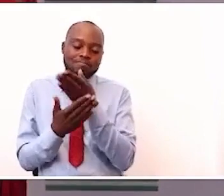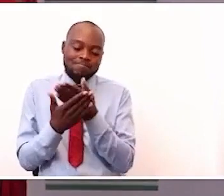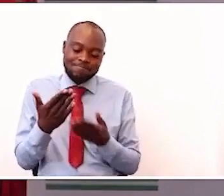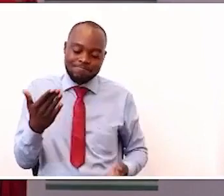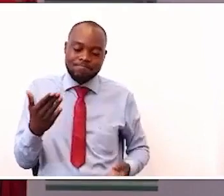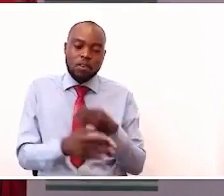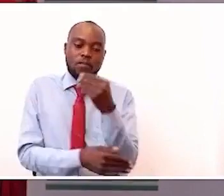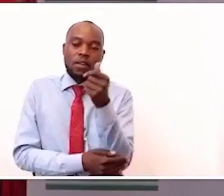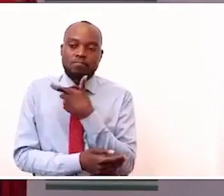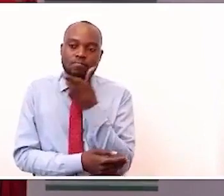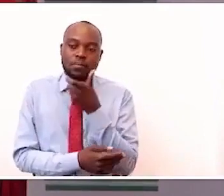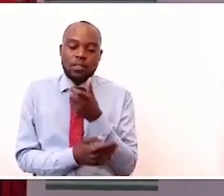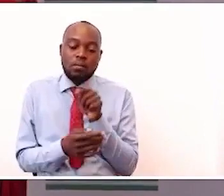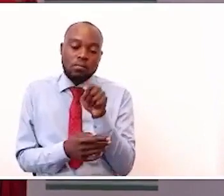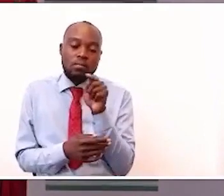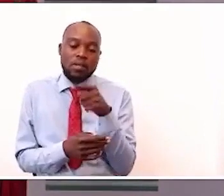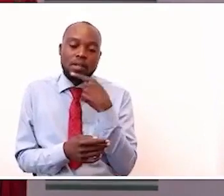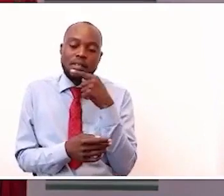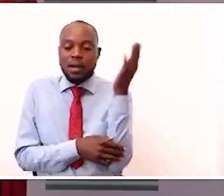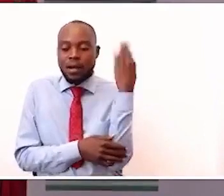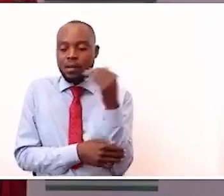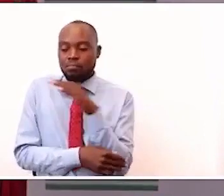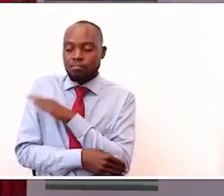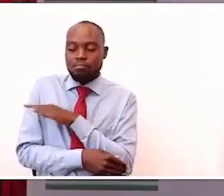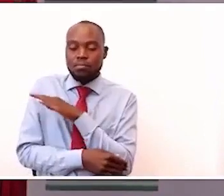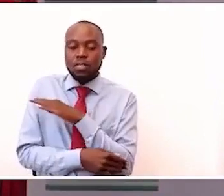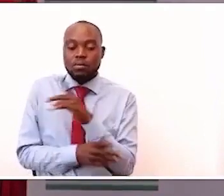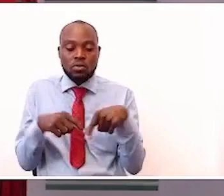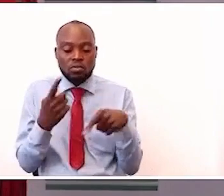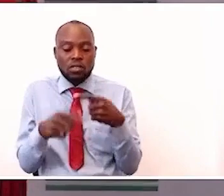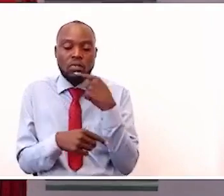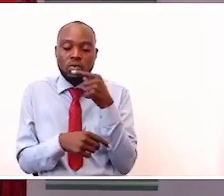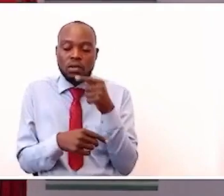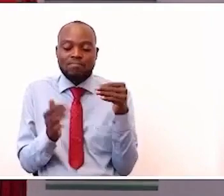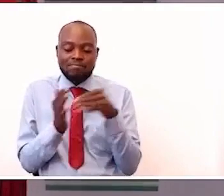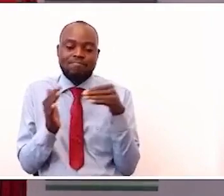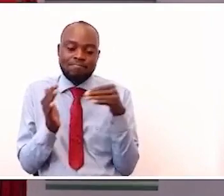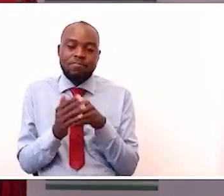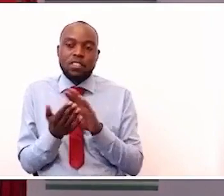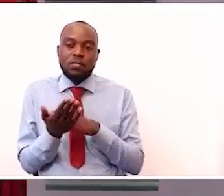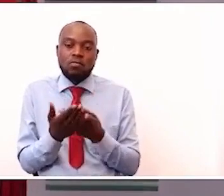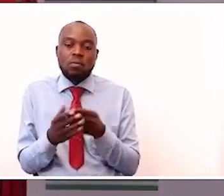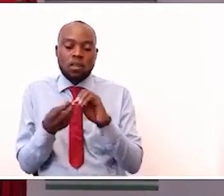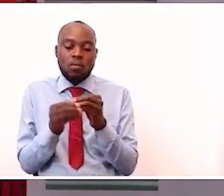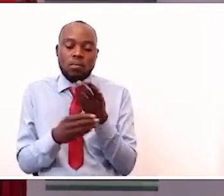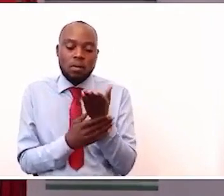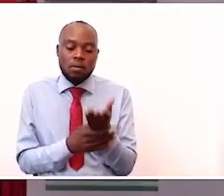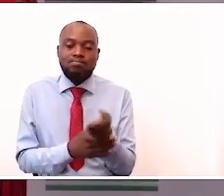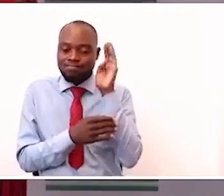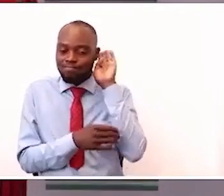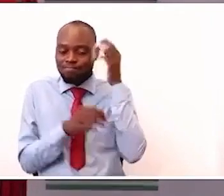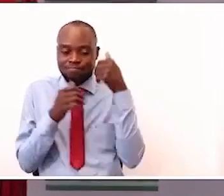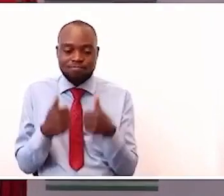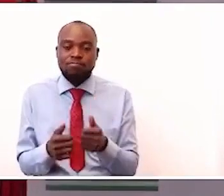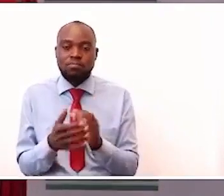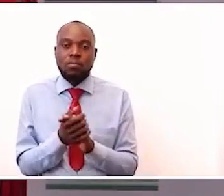issue. And that, I said it this morning, and I'm insisting on that, because you can create all the institutions, and I clearly understand you,